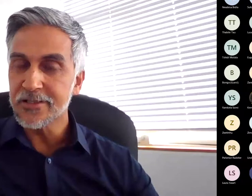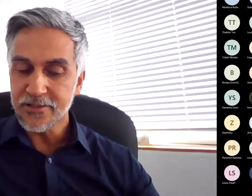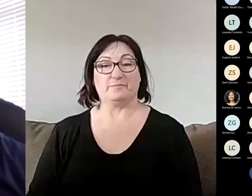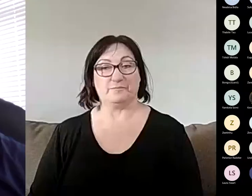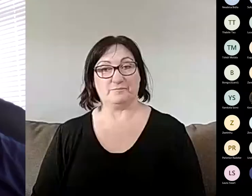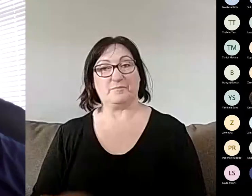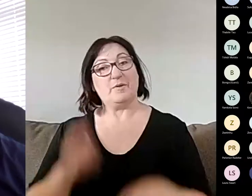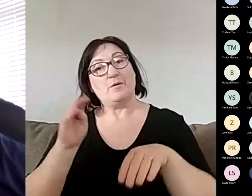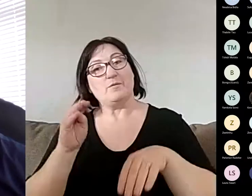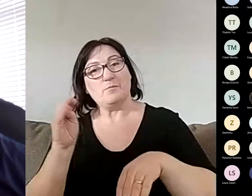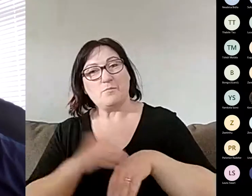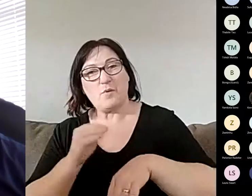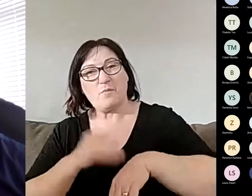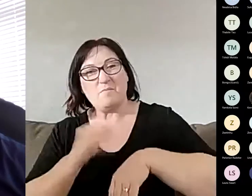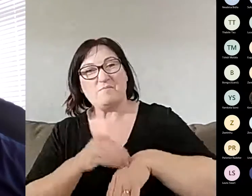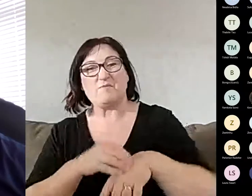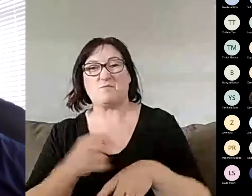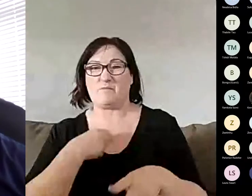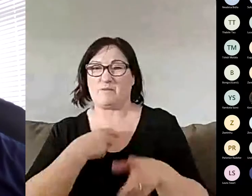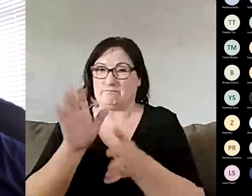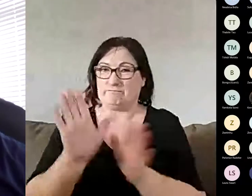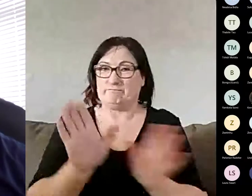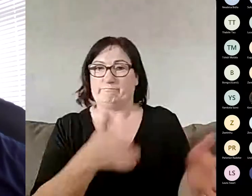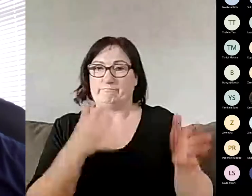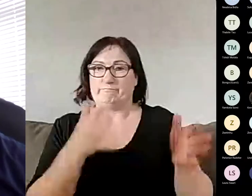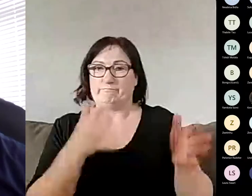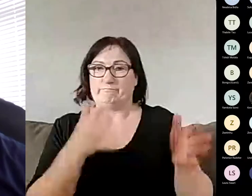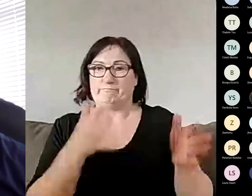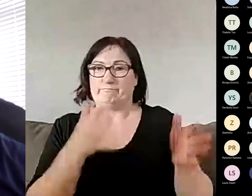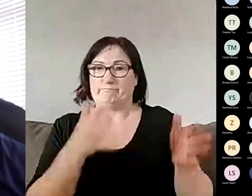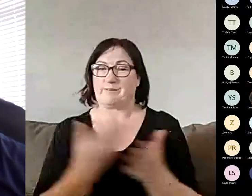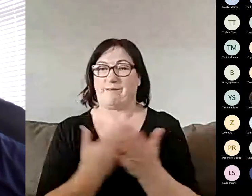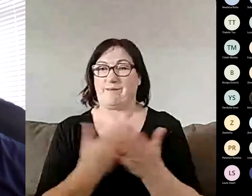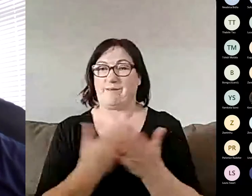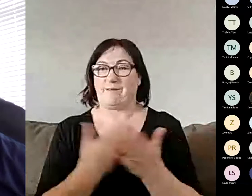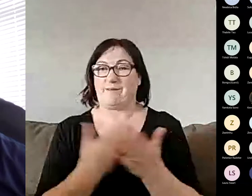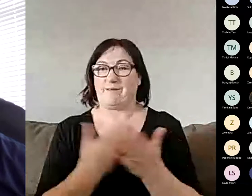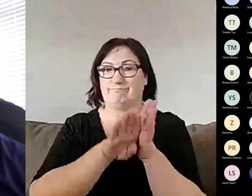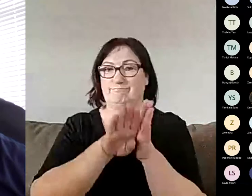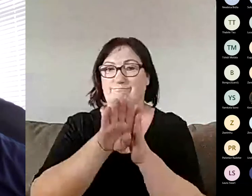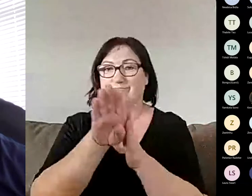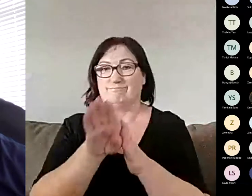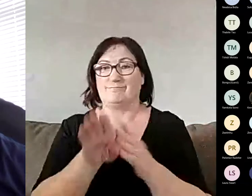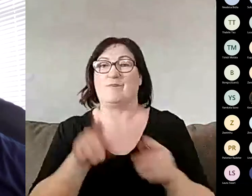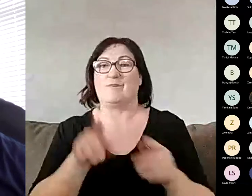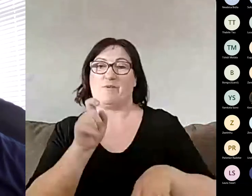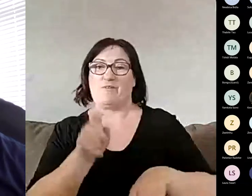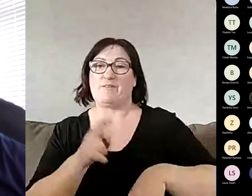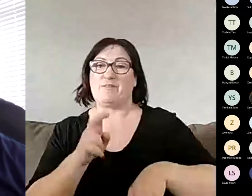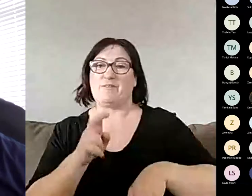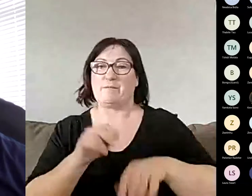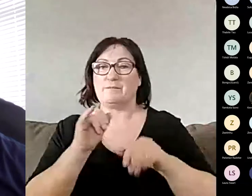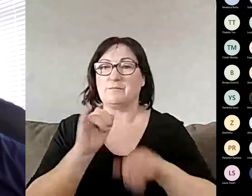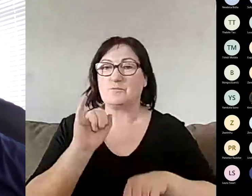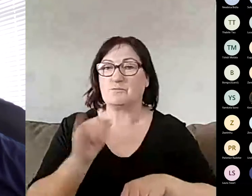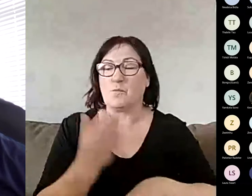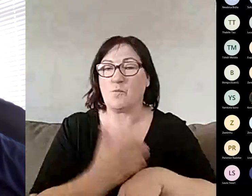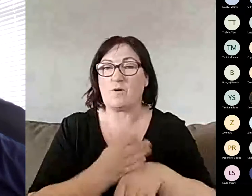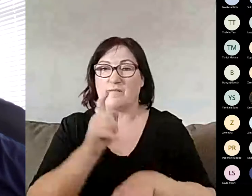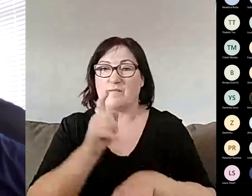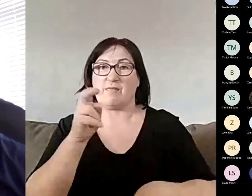stakeholders so that businesses can go about the business of creating the much needed jobs in the economy. And for those who wish